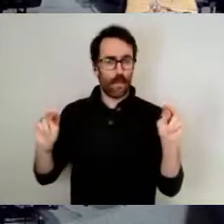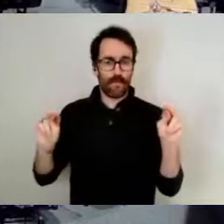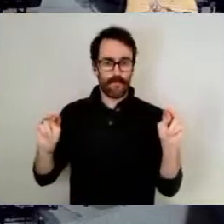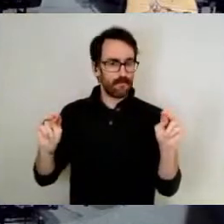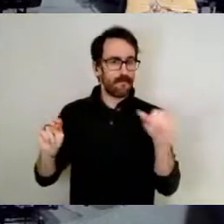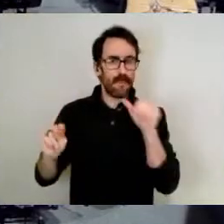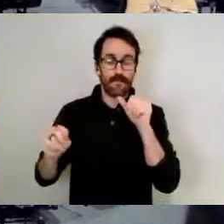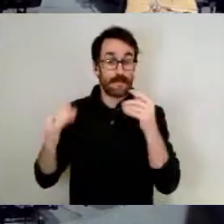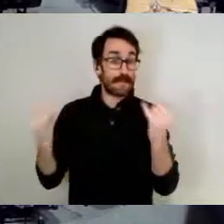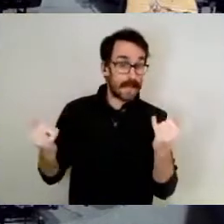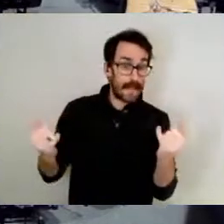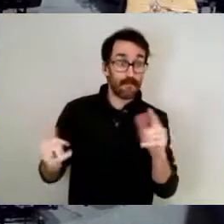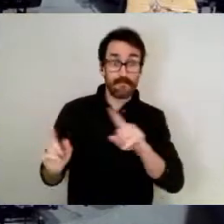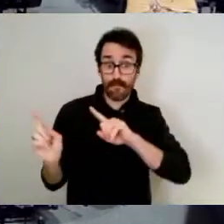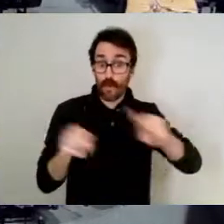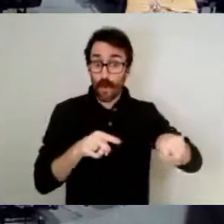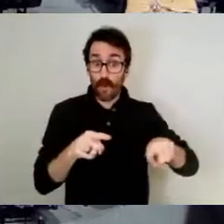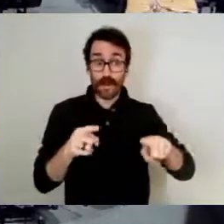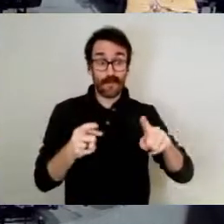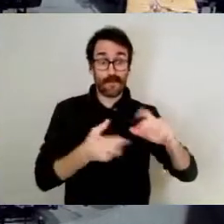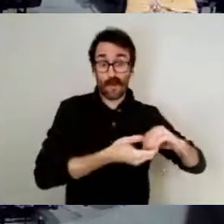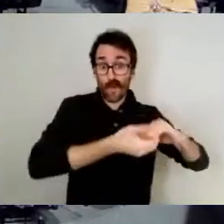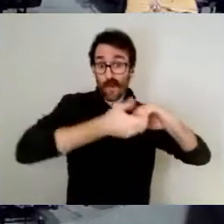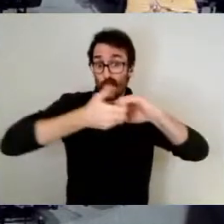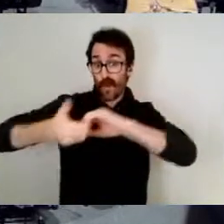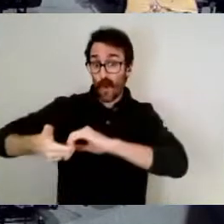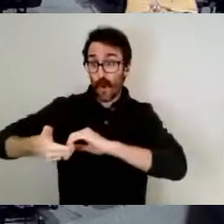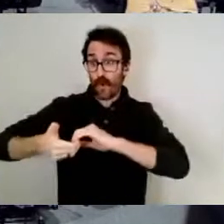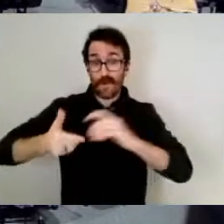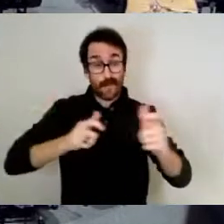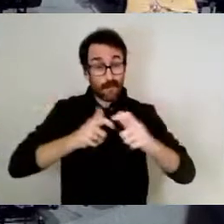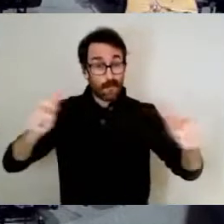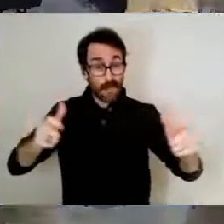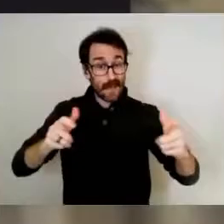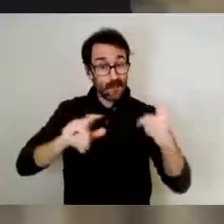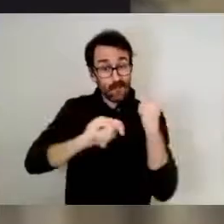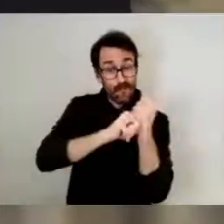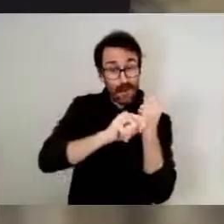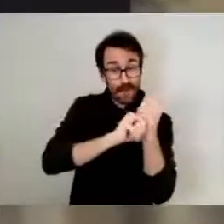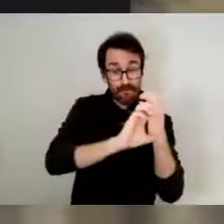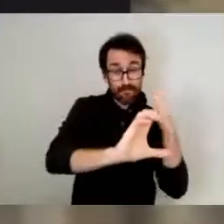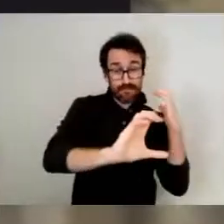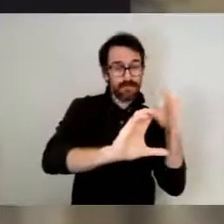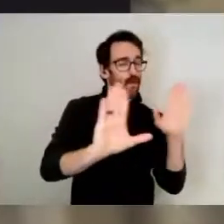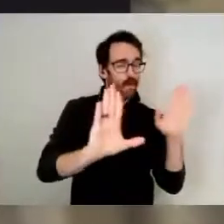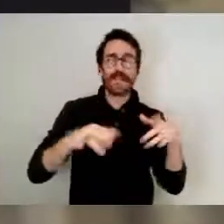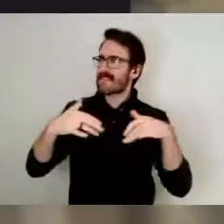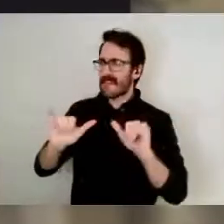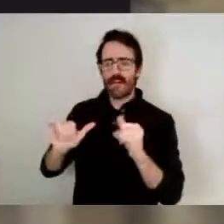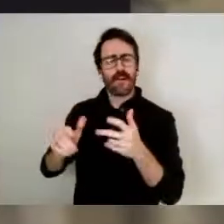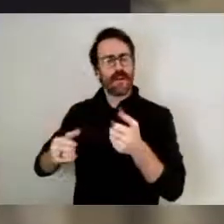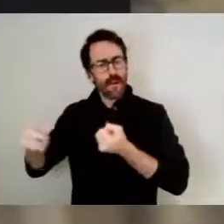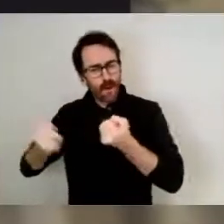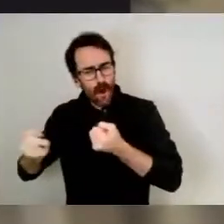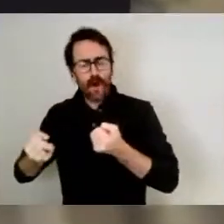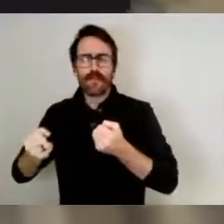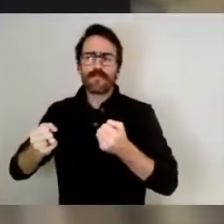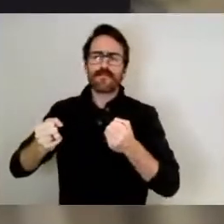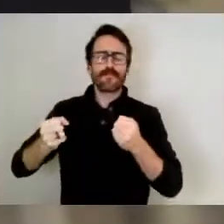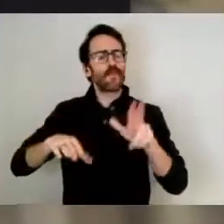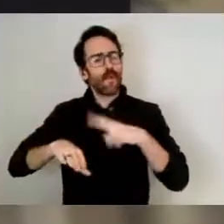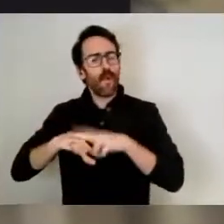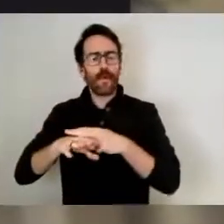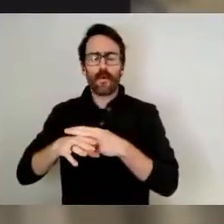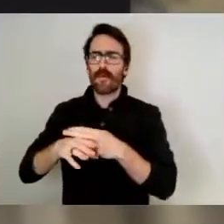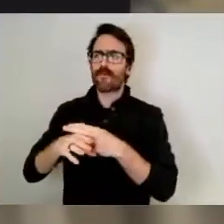Ottawa Citizen. Thanks, Kina. A question for city management. Who has the standing offer for towing illegally